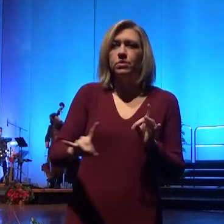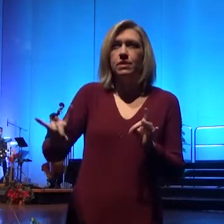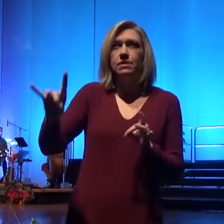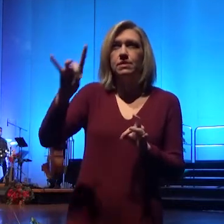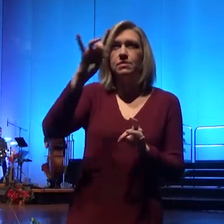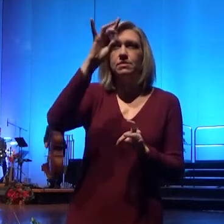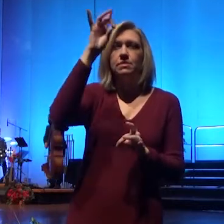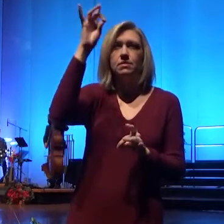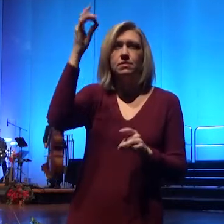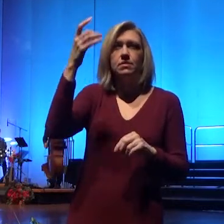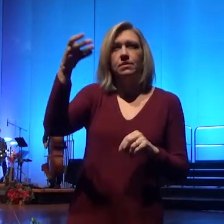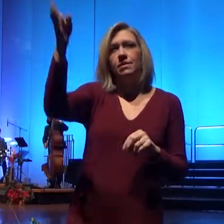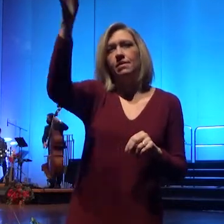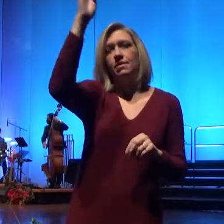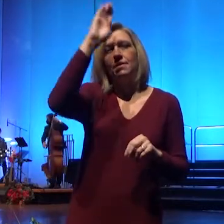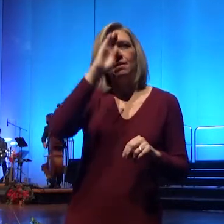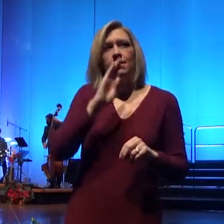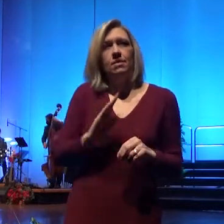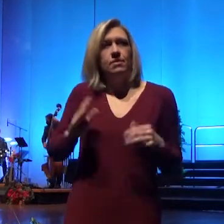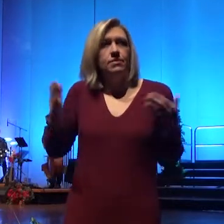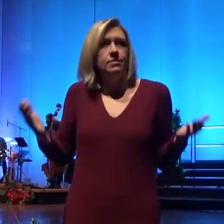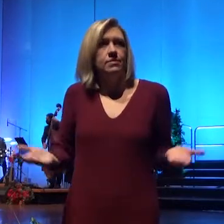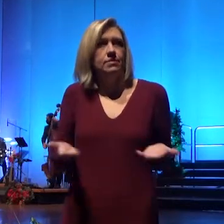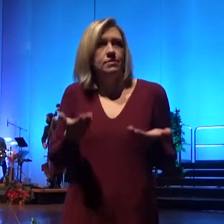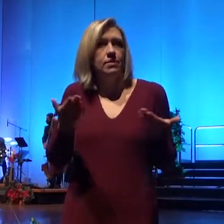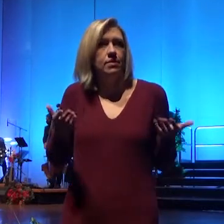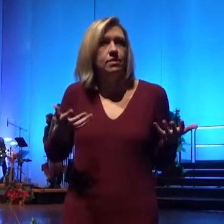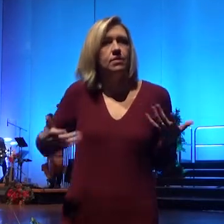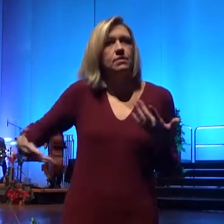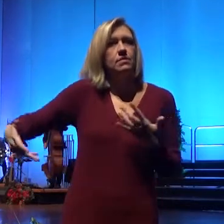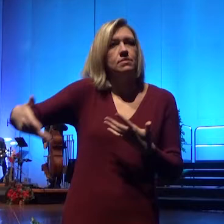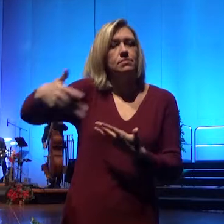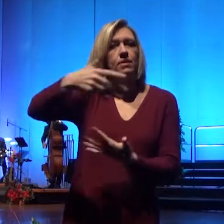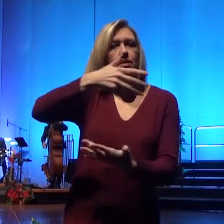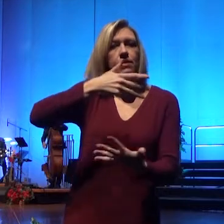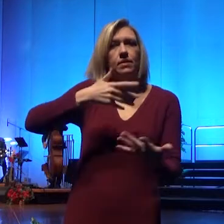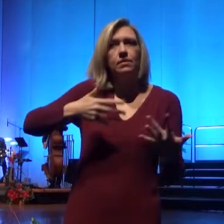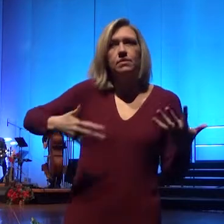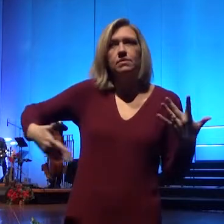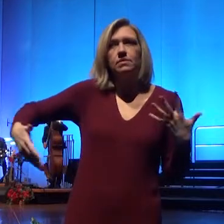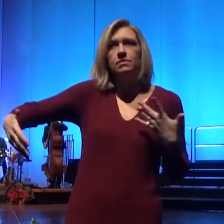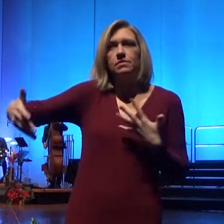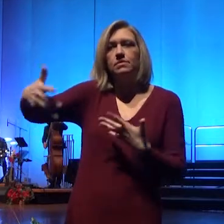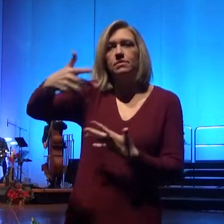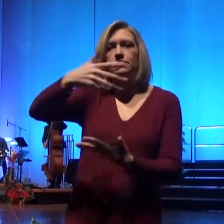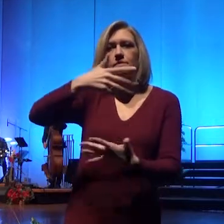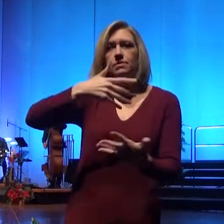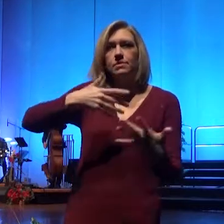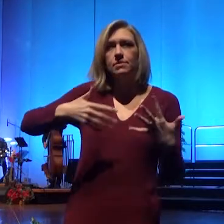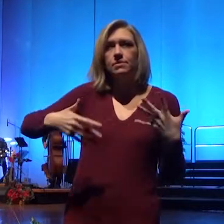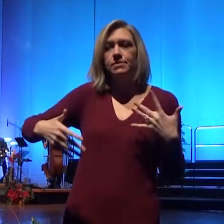Surely the presence of God is in this place.